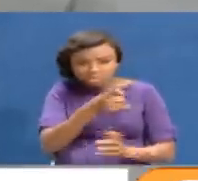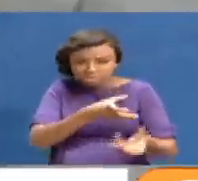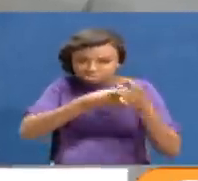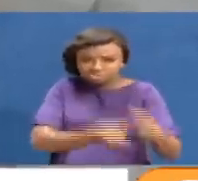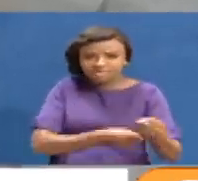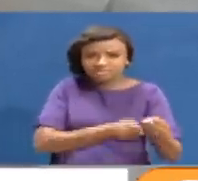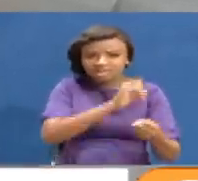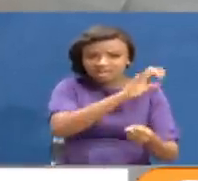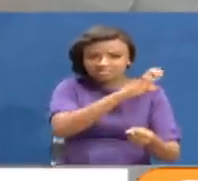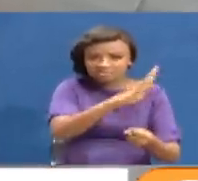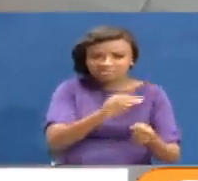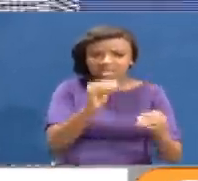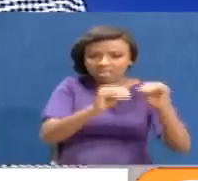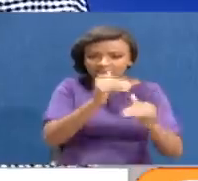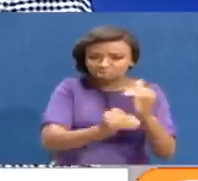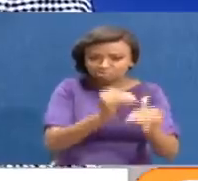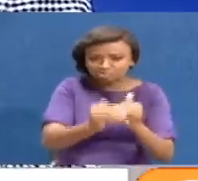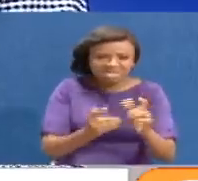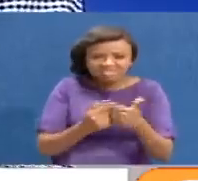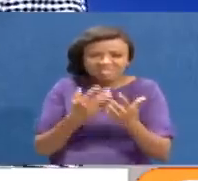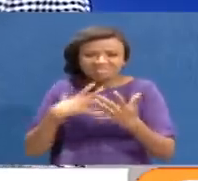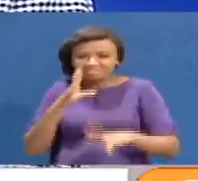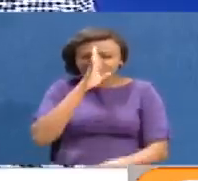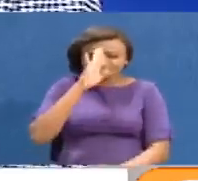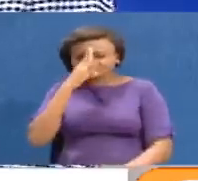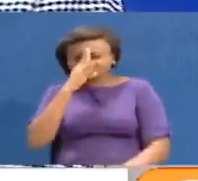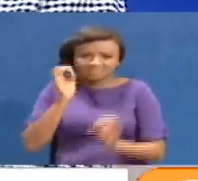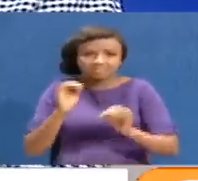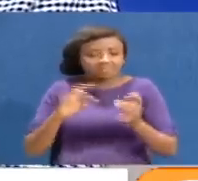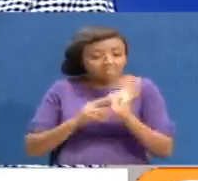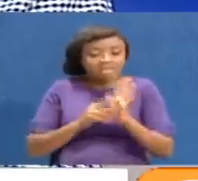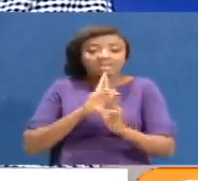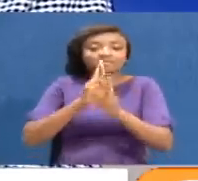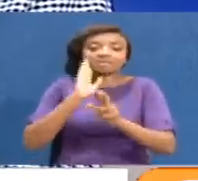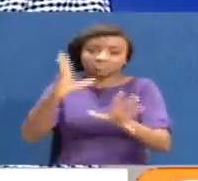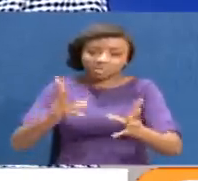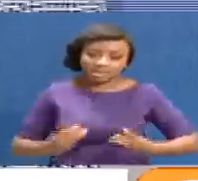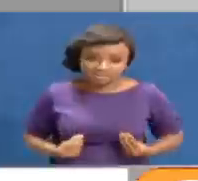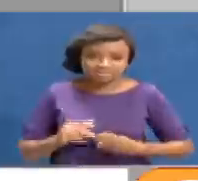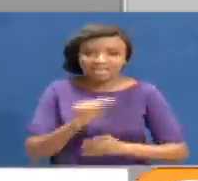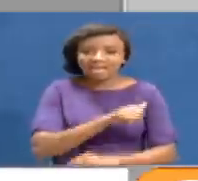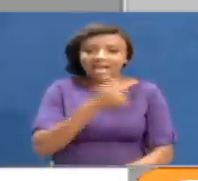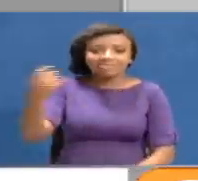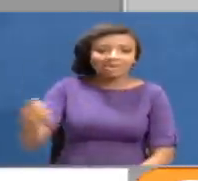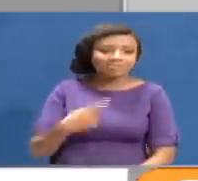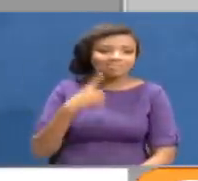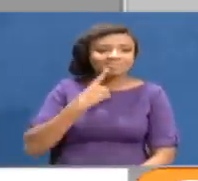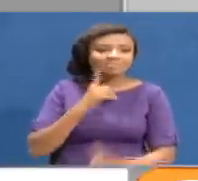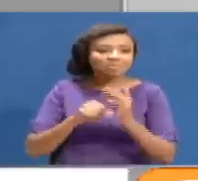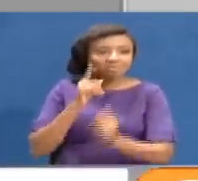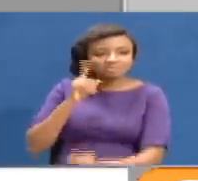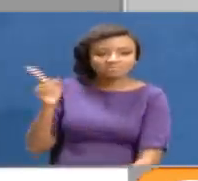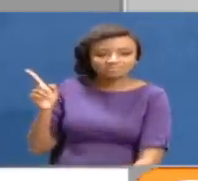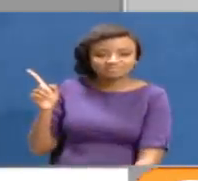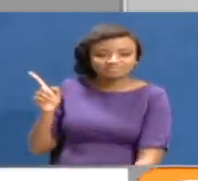process, and the reduction in these suspicions, people accept results. Okay. Yeah. Sir Jim Kitch is asking the same question. How is